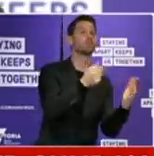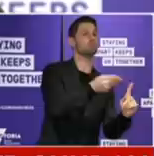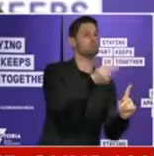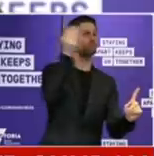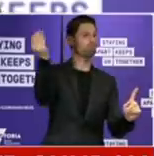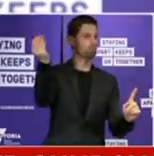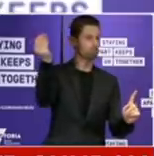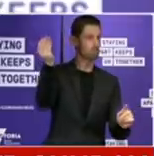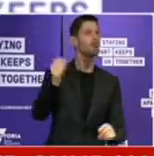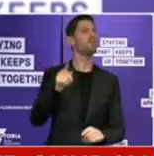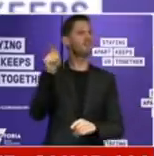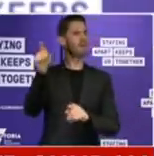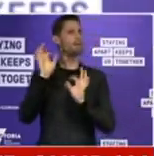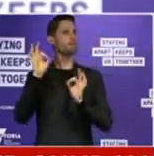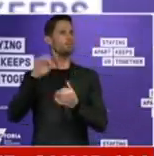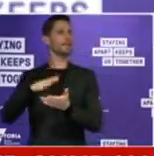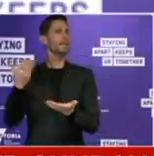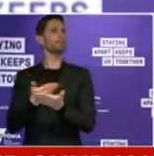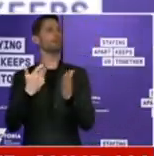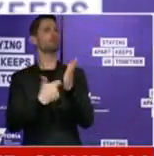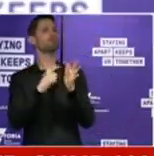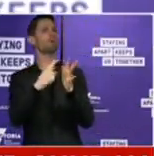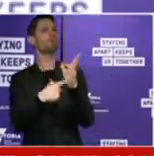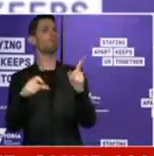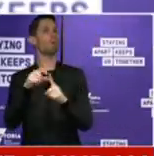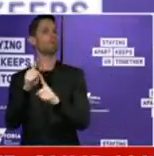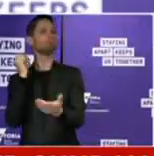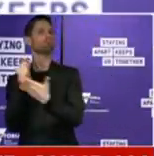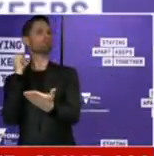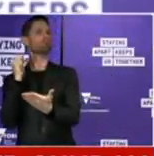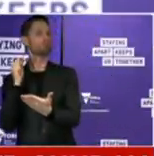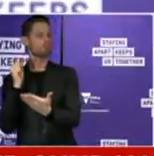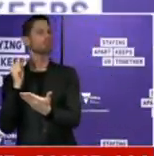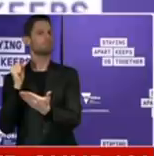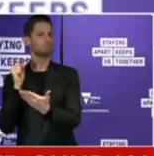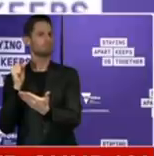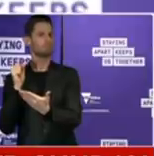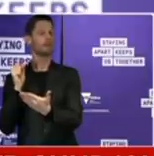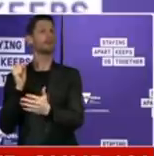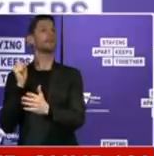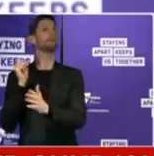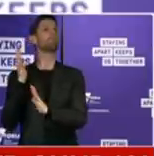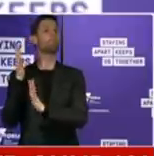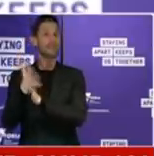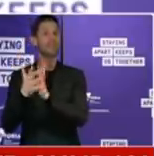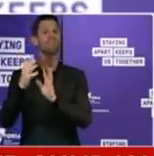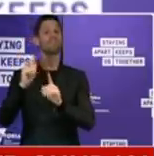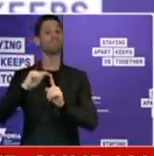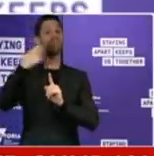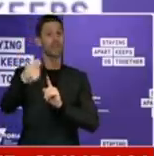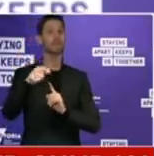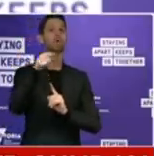of agreements, which of course through the registration process opens up the proportionality access for landlords to be able to